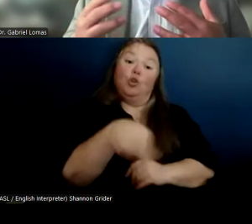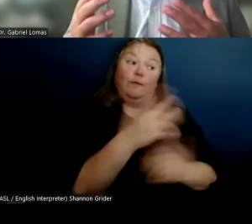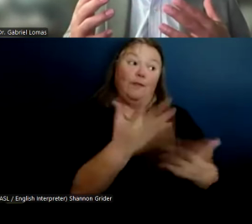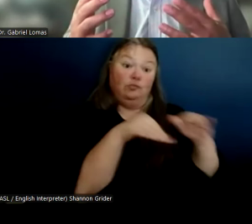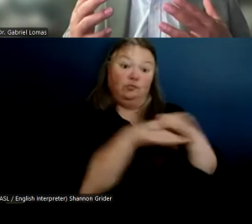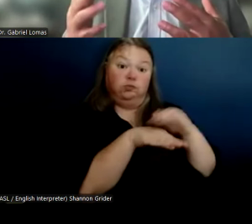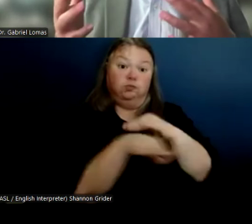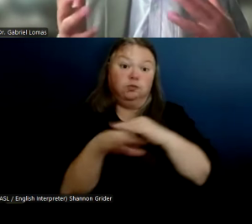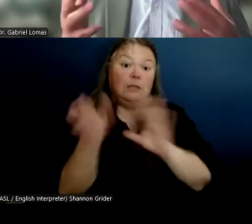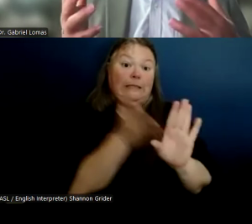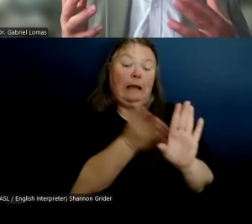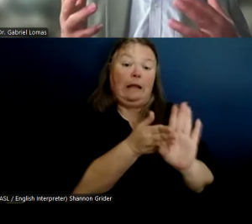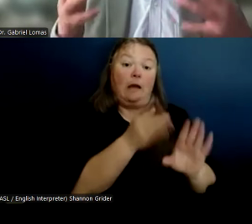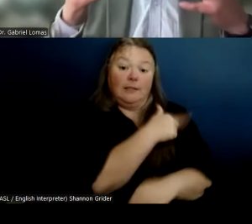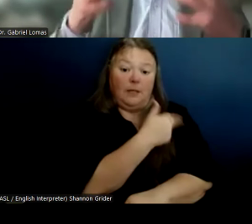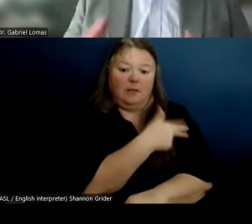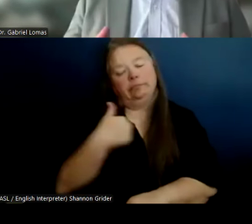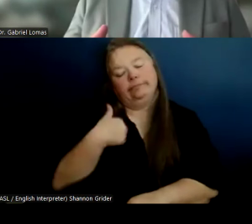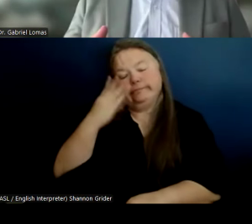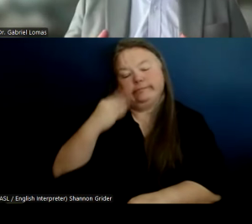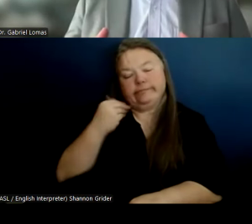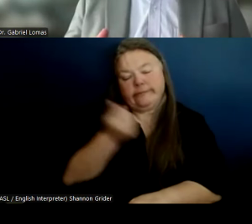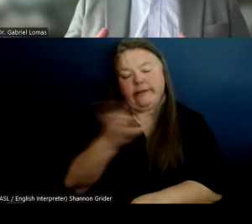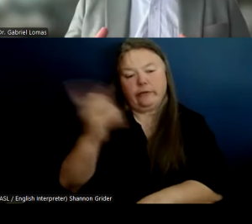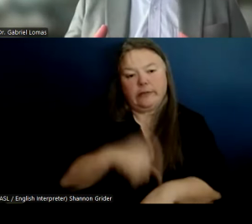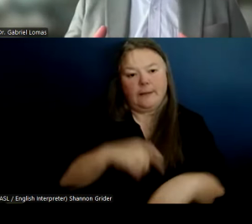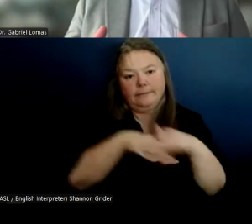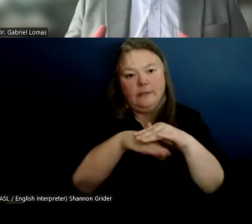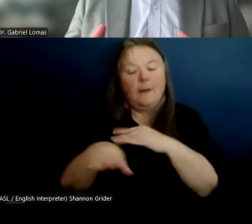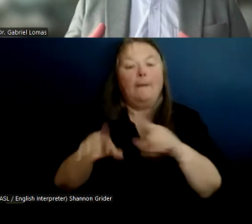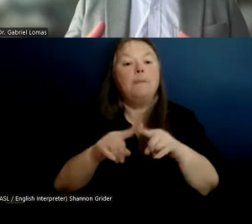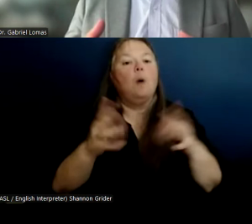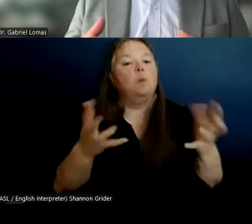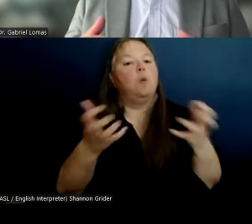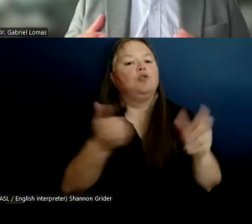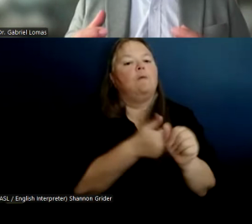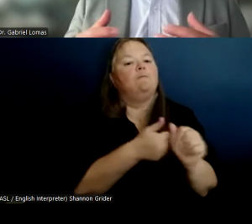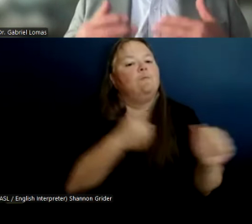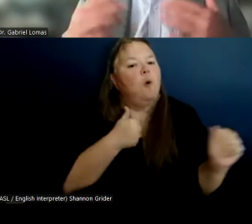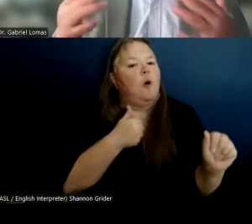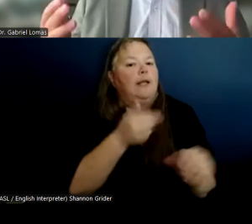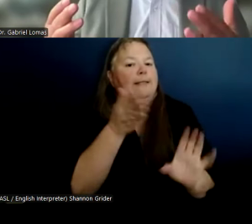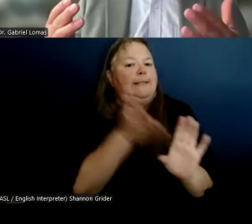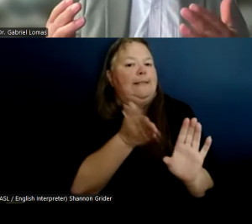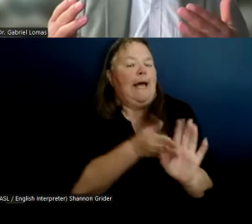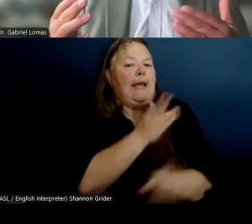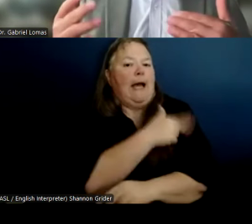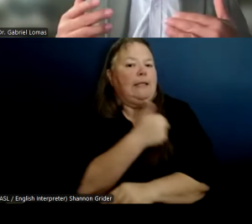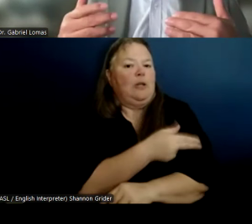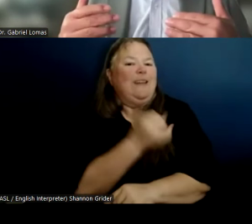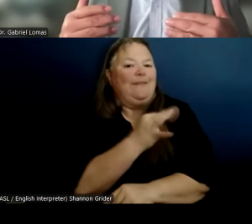with clients, sometimes, I mean, at all costs, we want to try to like avoid a psych hospital for somebody who's really not that